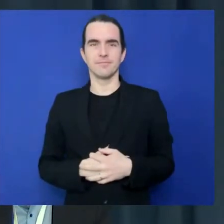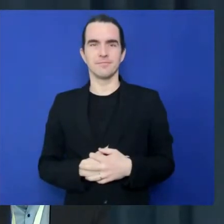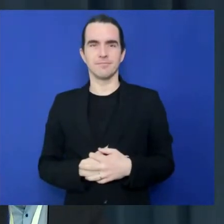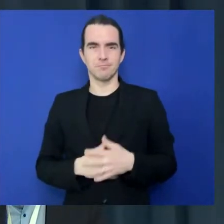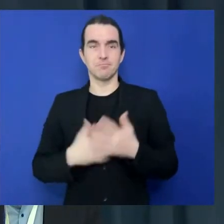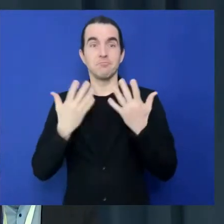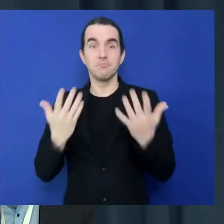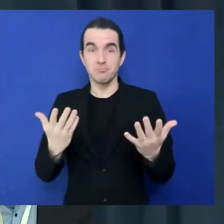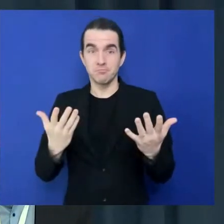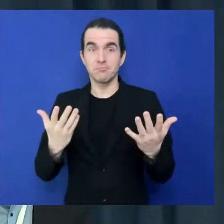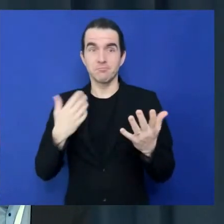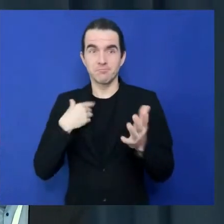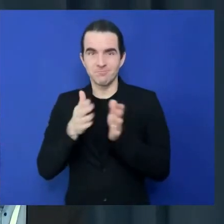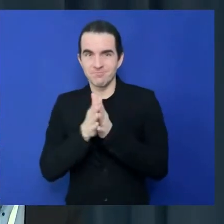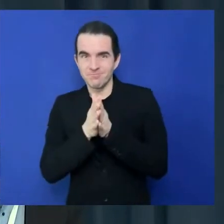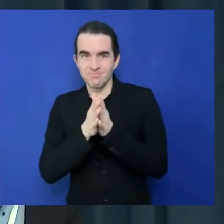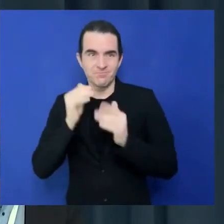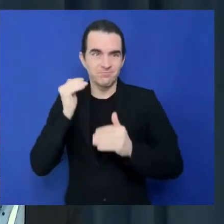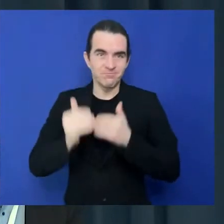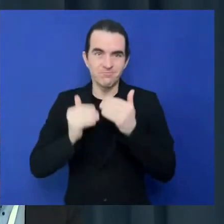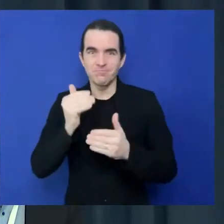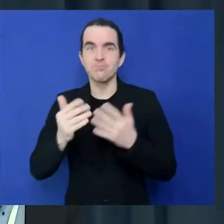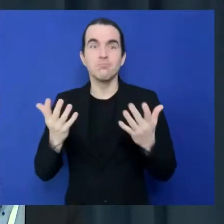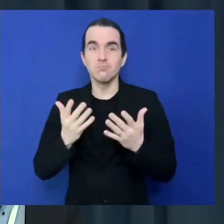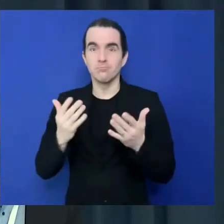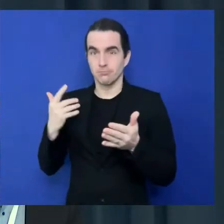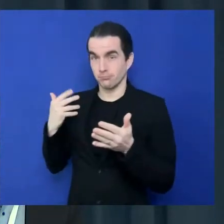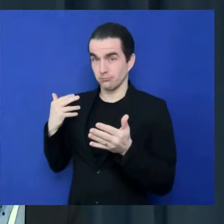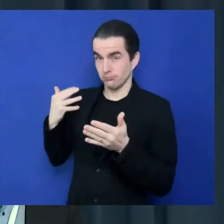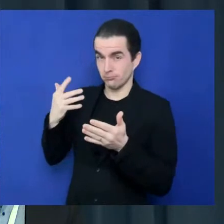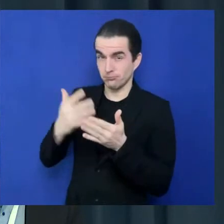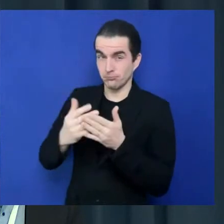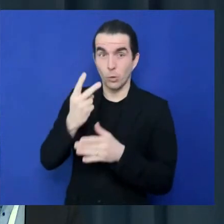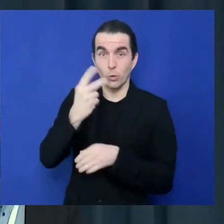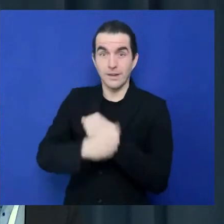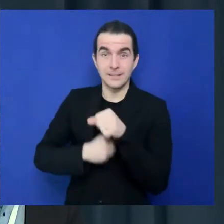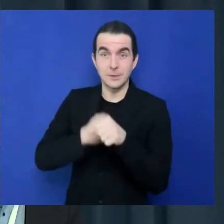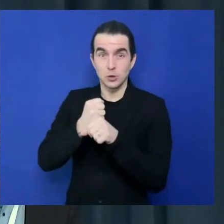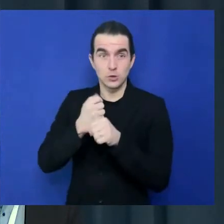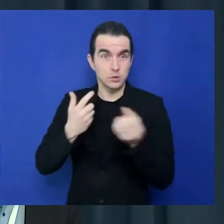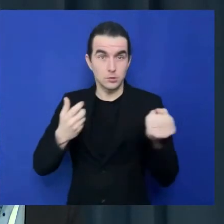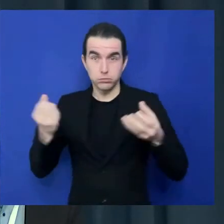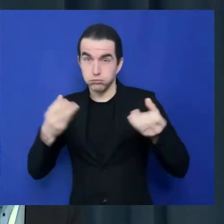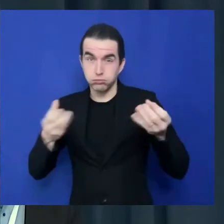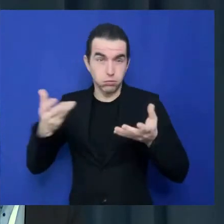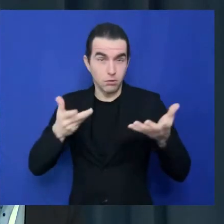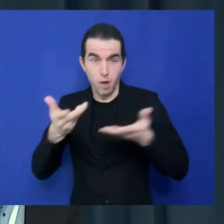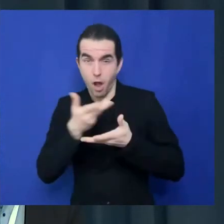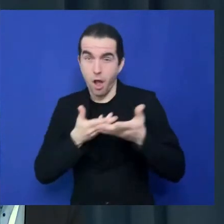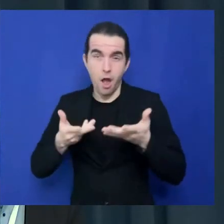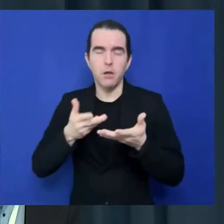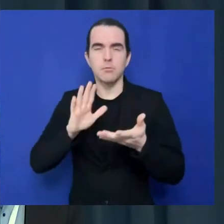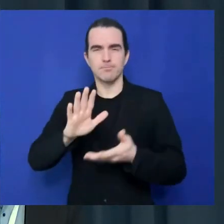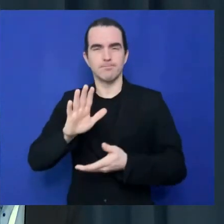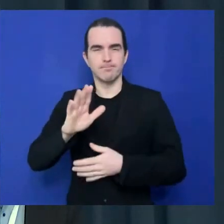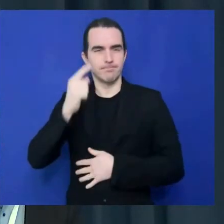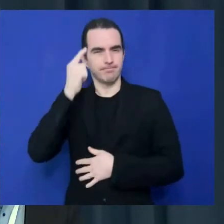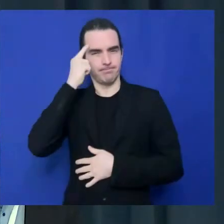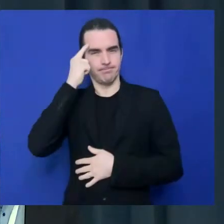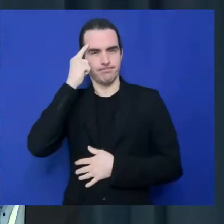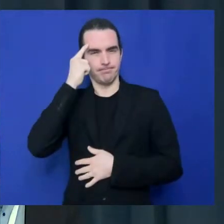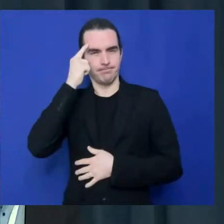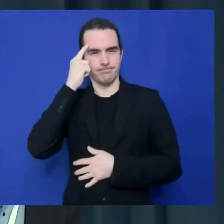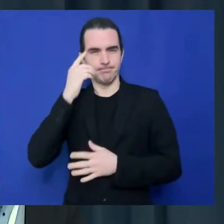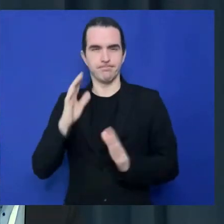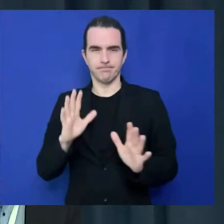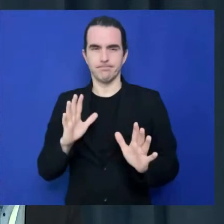summer. In 2021, a minister who was using a wheelchair could